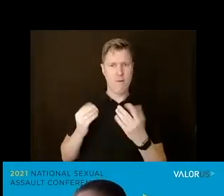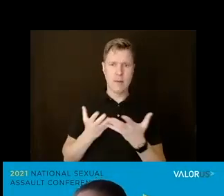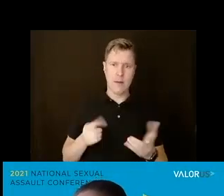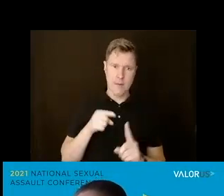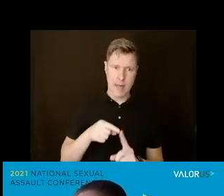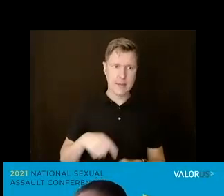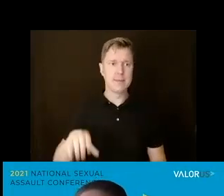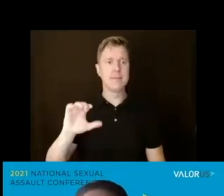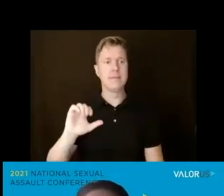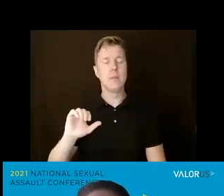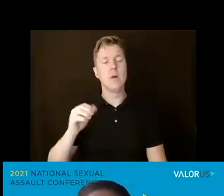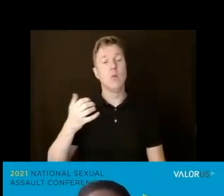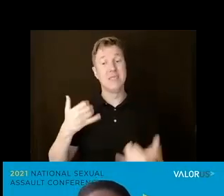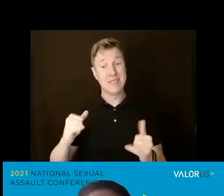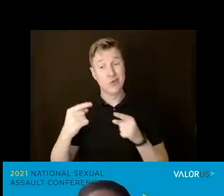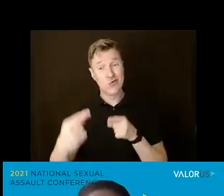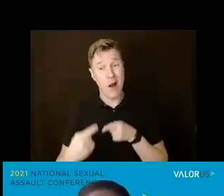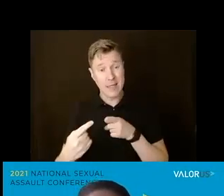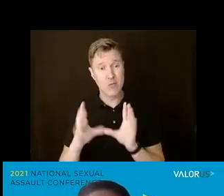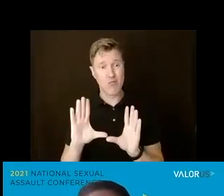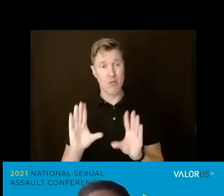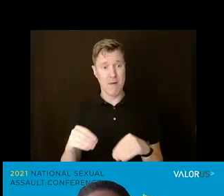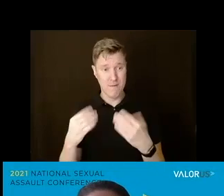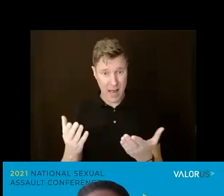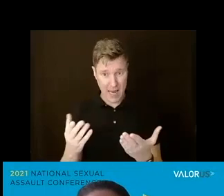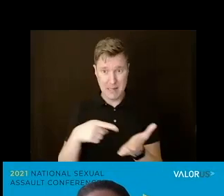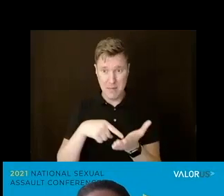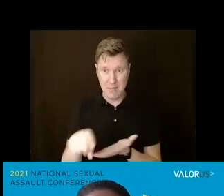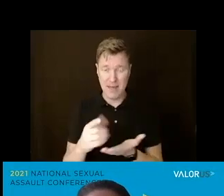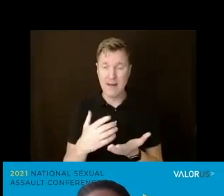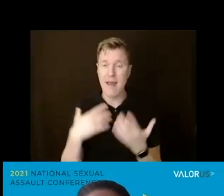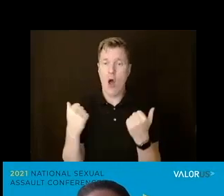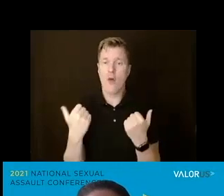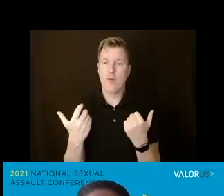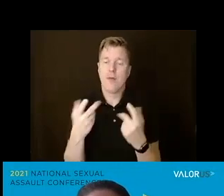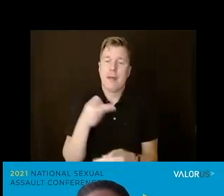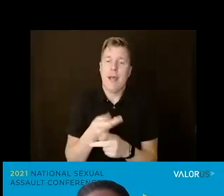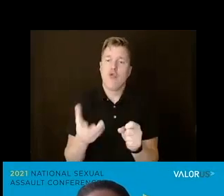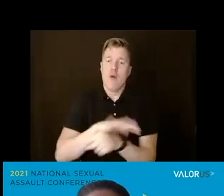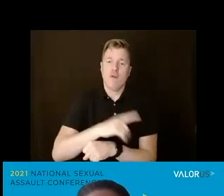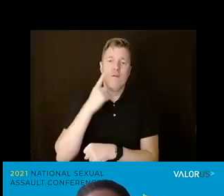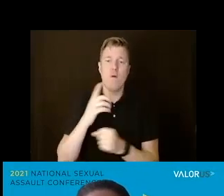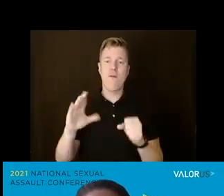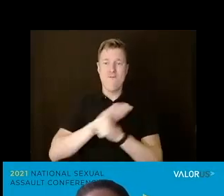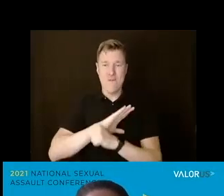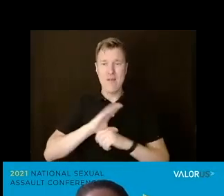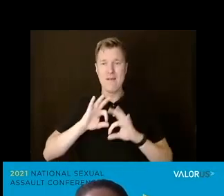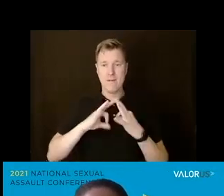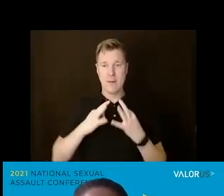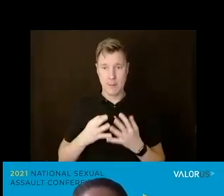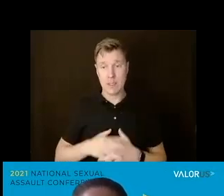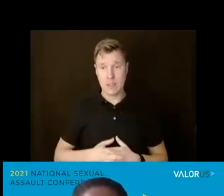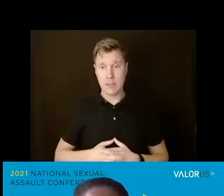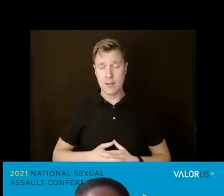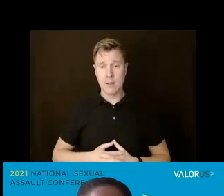API Chaya is still struggling to provide paid healthcare coverage for whole families. So at this point, at least